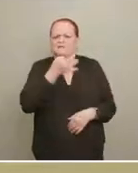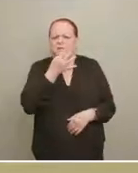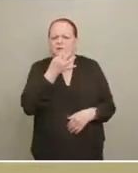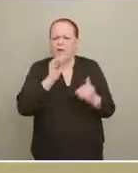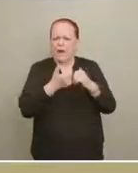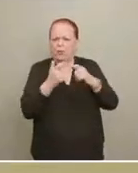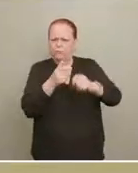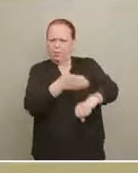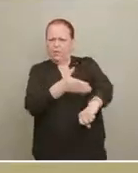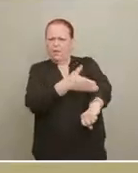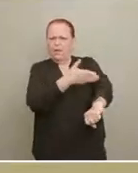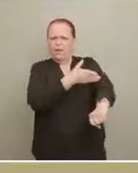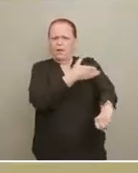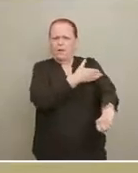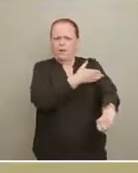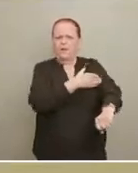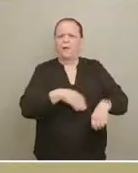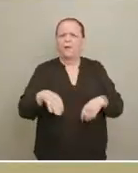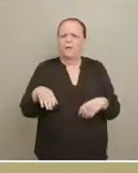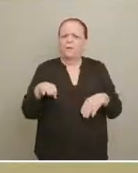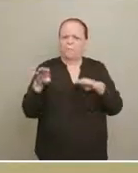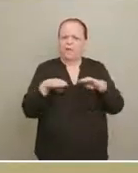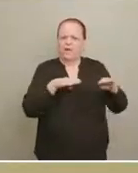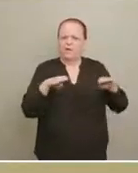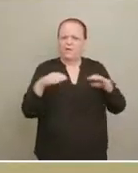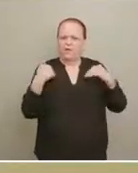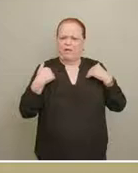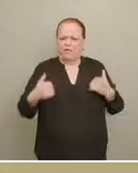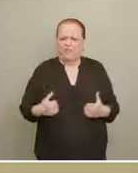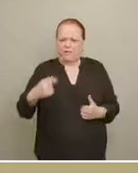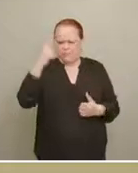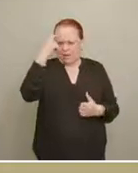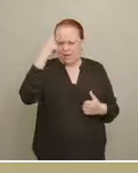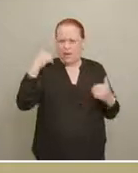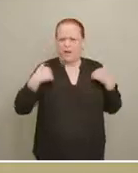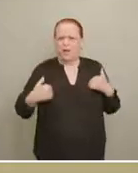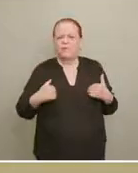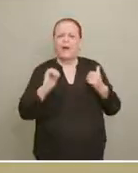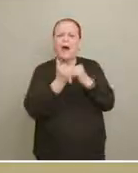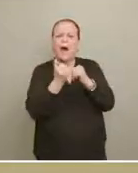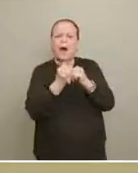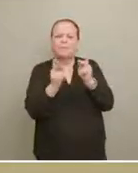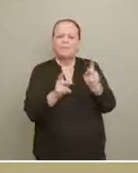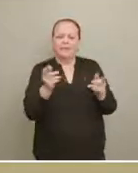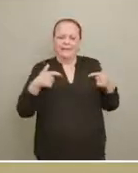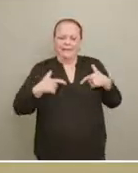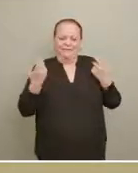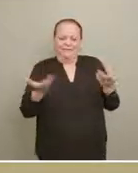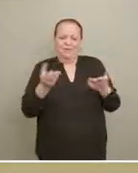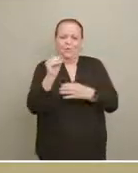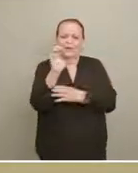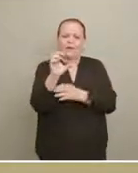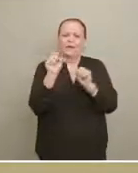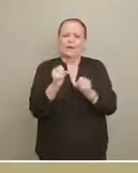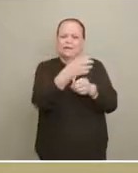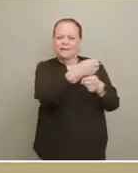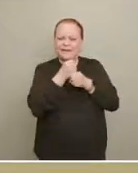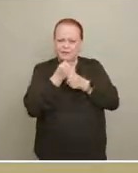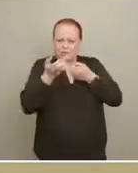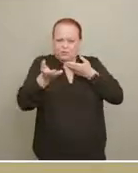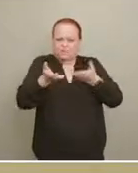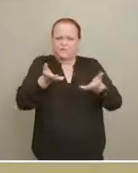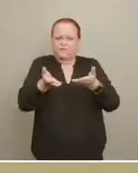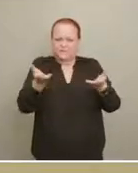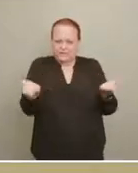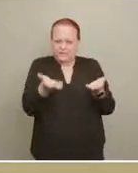mental and behavioral health in Orange County and how our residents may receive services. Finally, our healthcare officer and